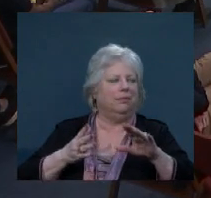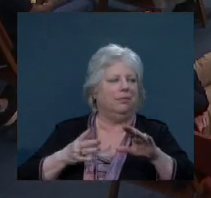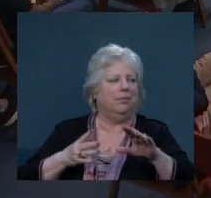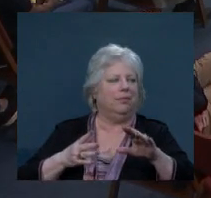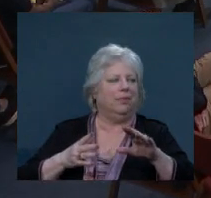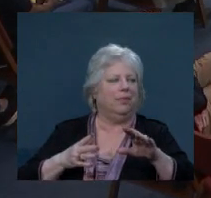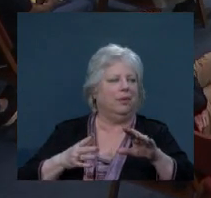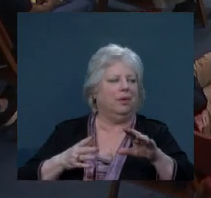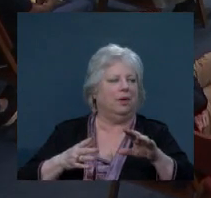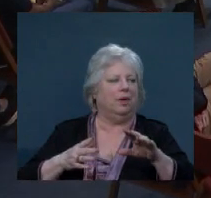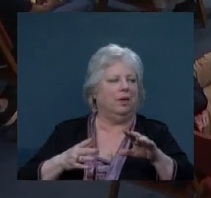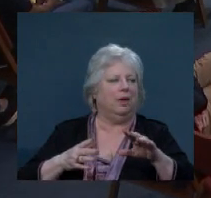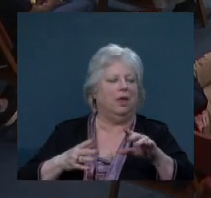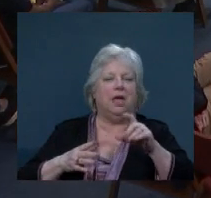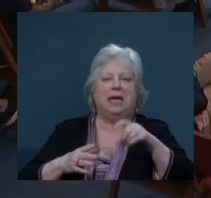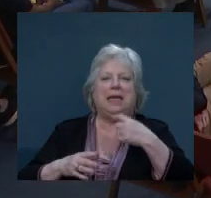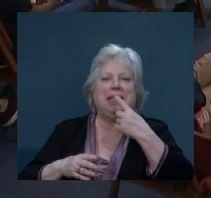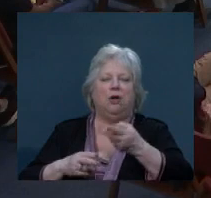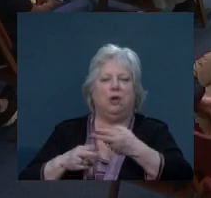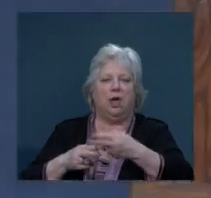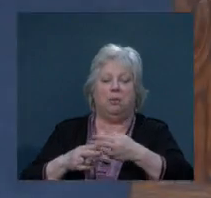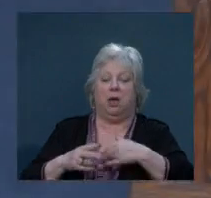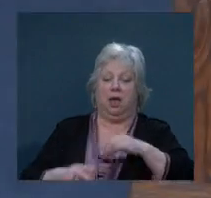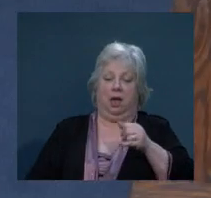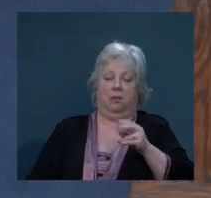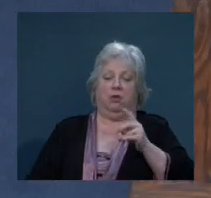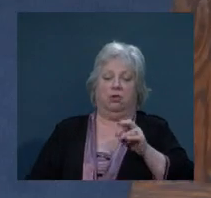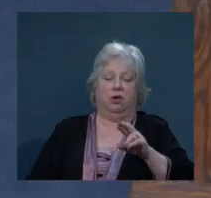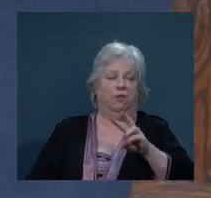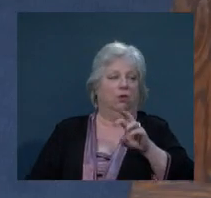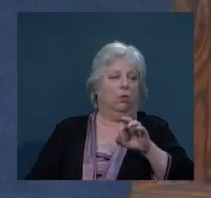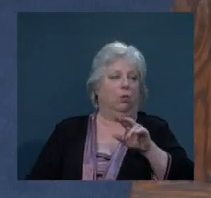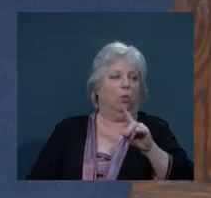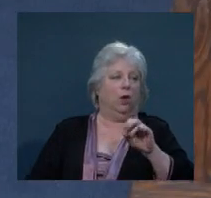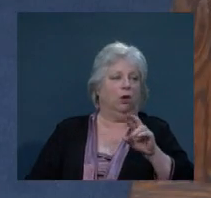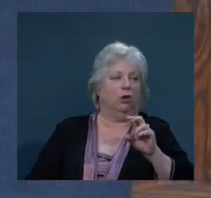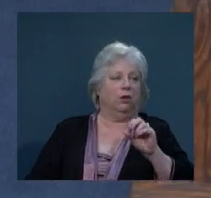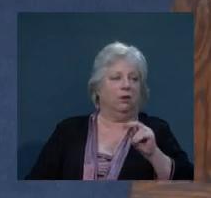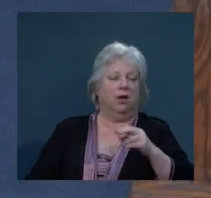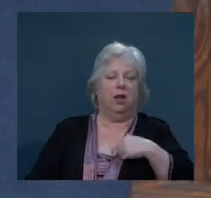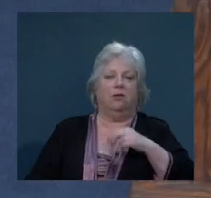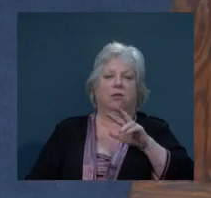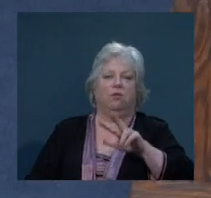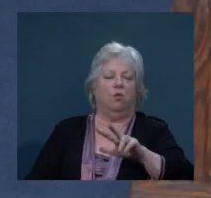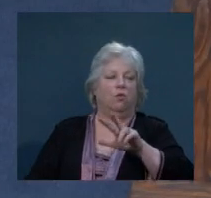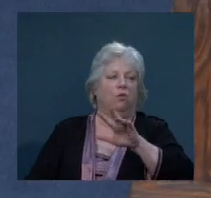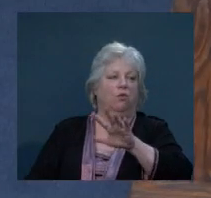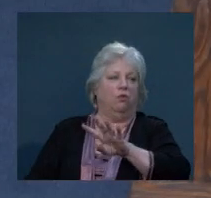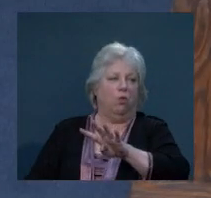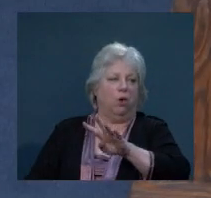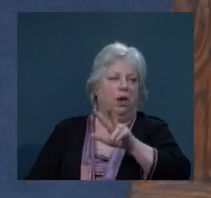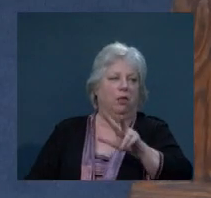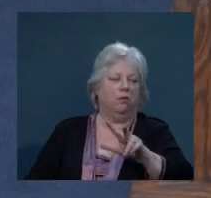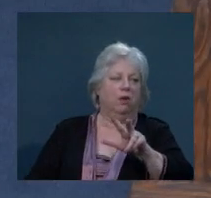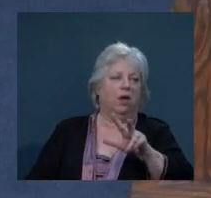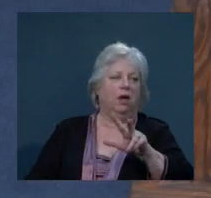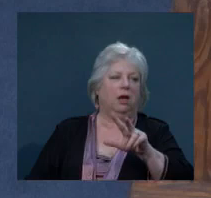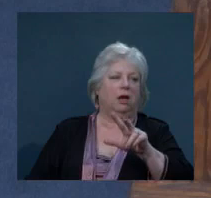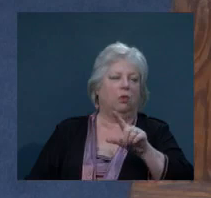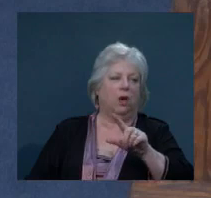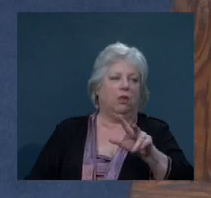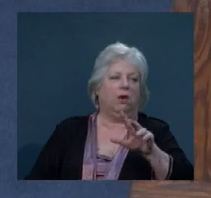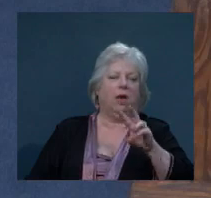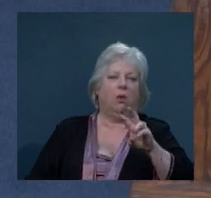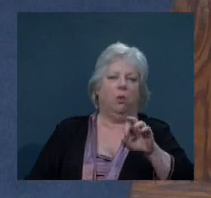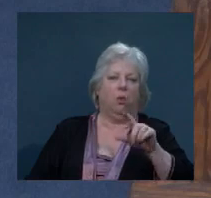You're on TV, you see. And you need to state your name, please. I'm Jennifer Wilkerson, and I live at 4312 Weldon, and I just want to say it's a very